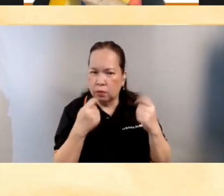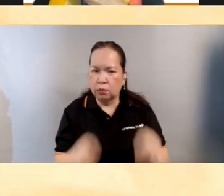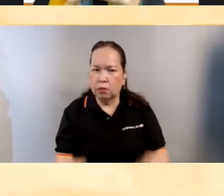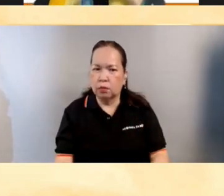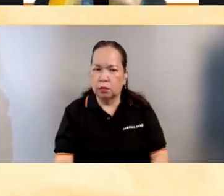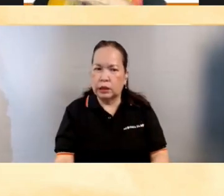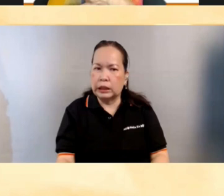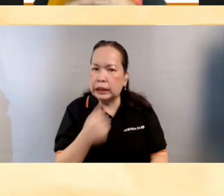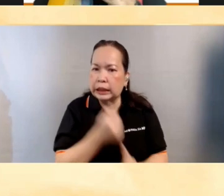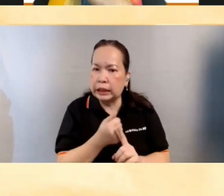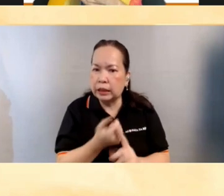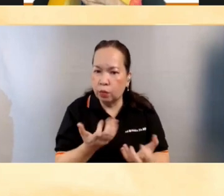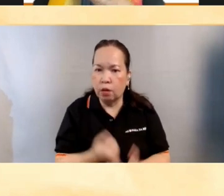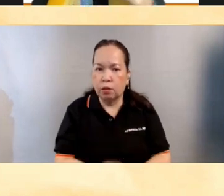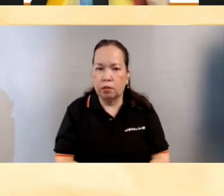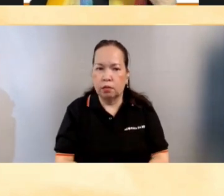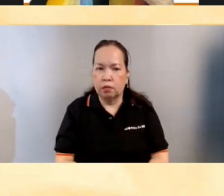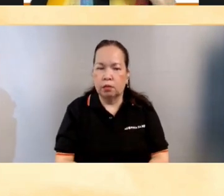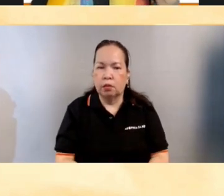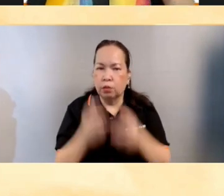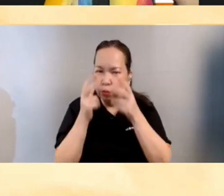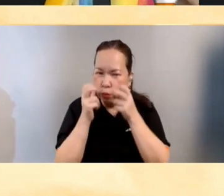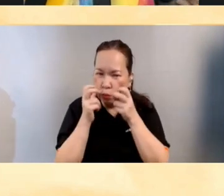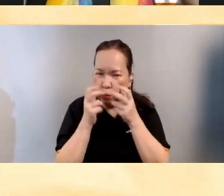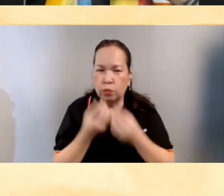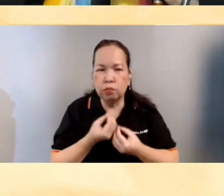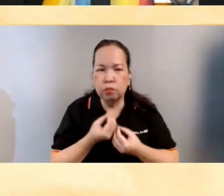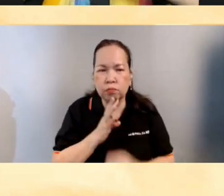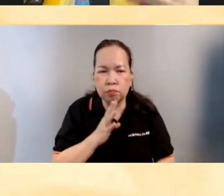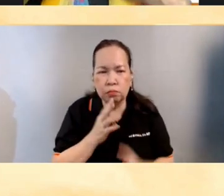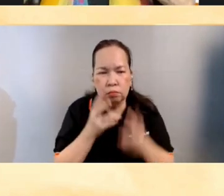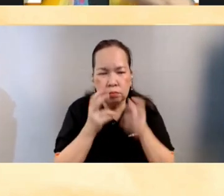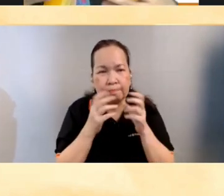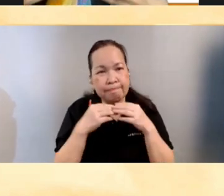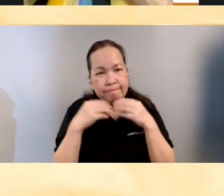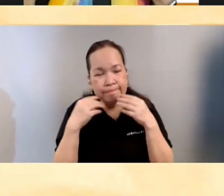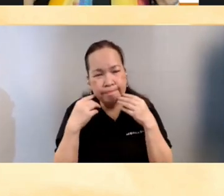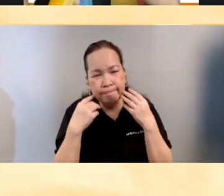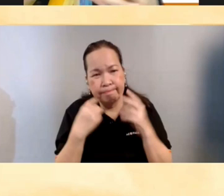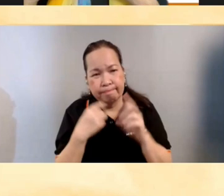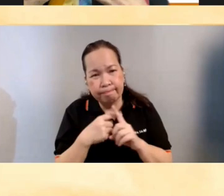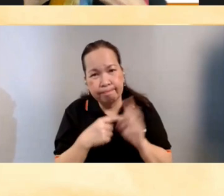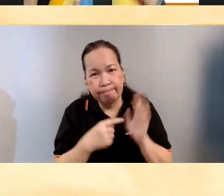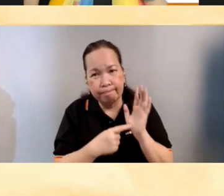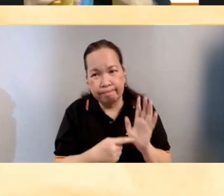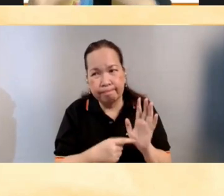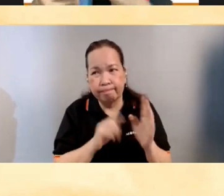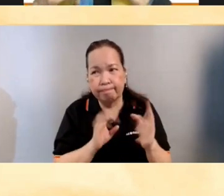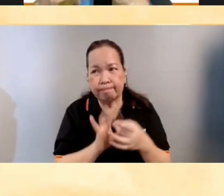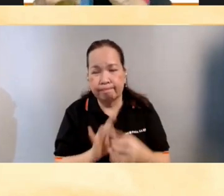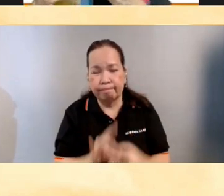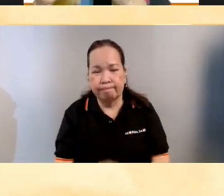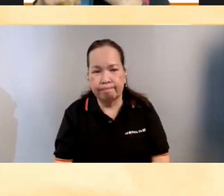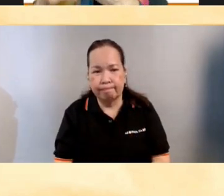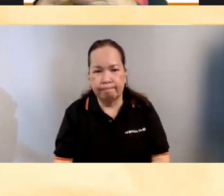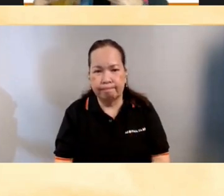somehow by being there, by listening, by your words, by your facial expression, your body language, you can connect. If you don't connect